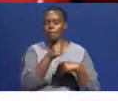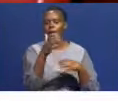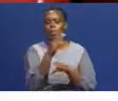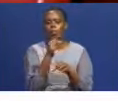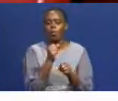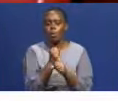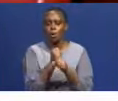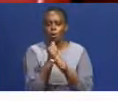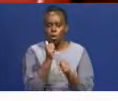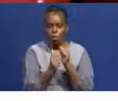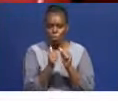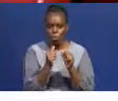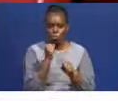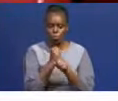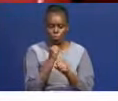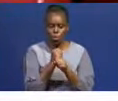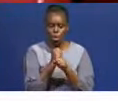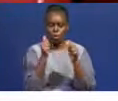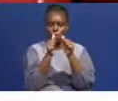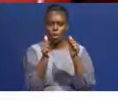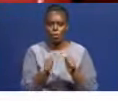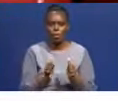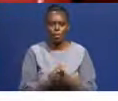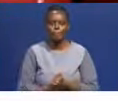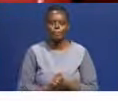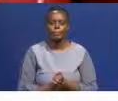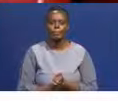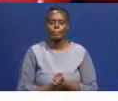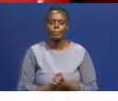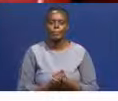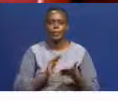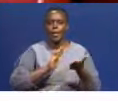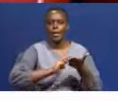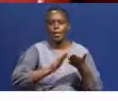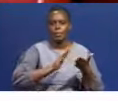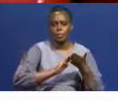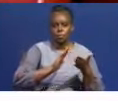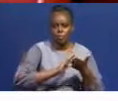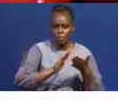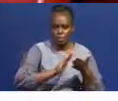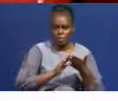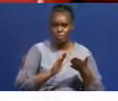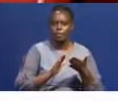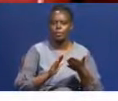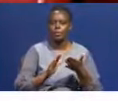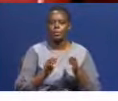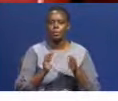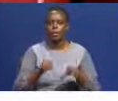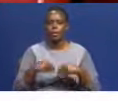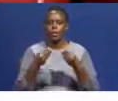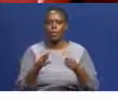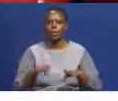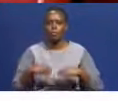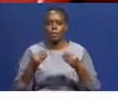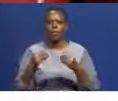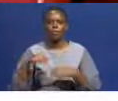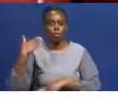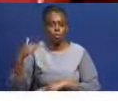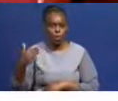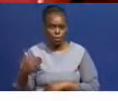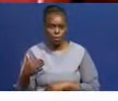body that is going to deliver to the people of Kenya. The excuses that they give every other